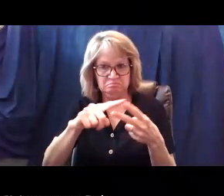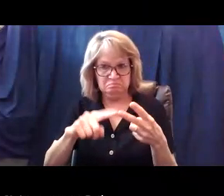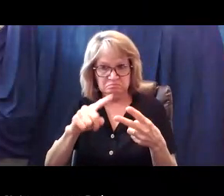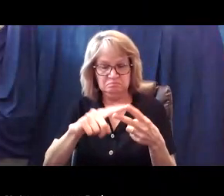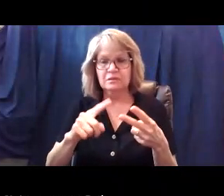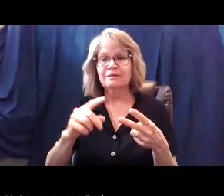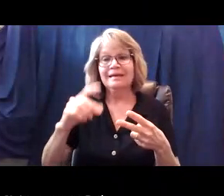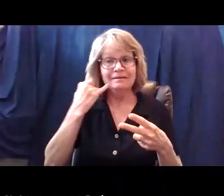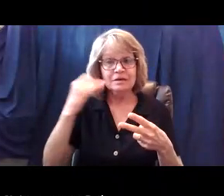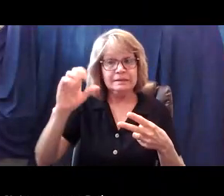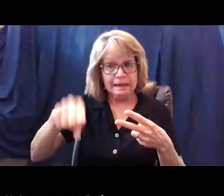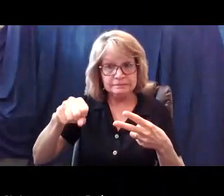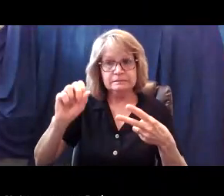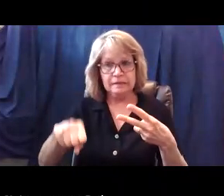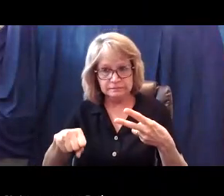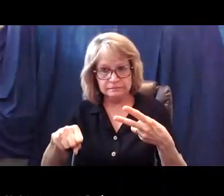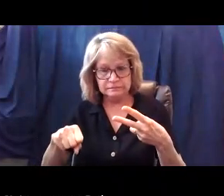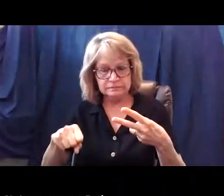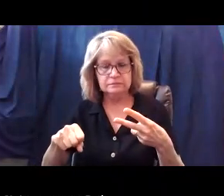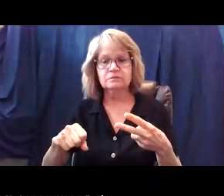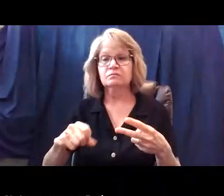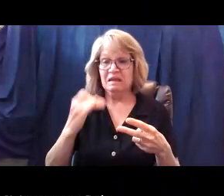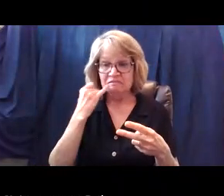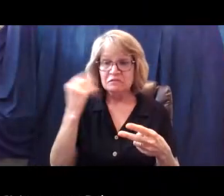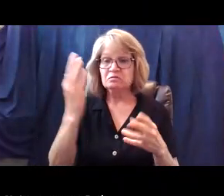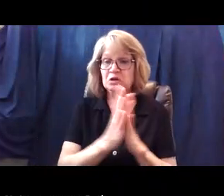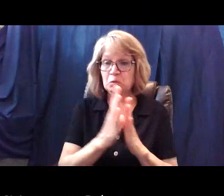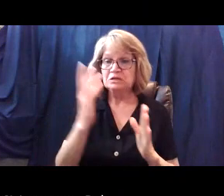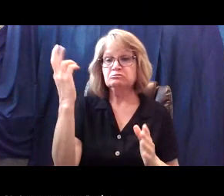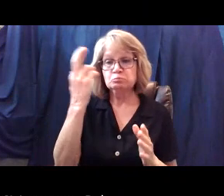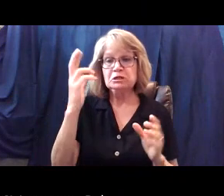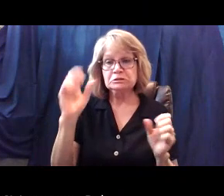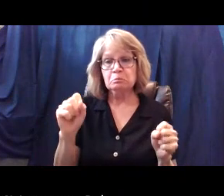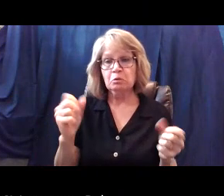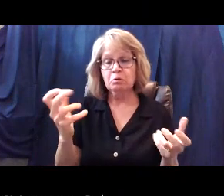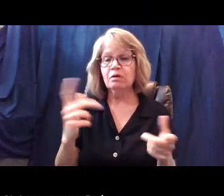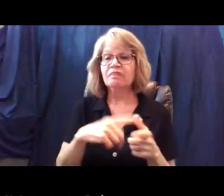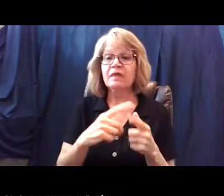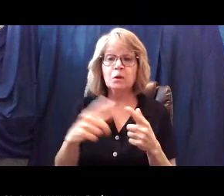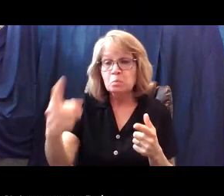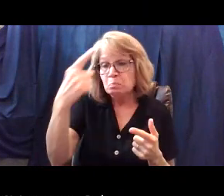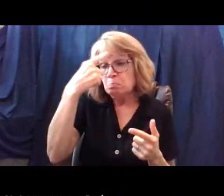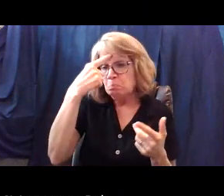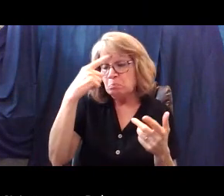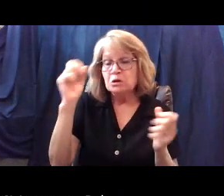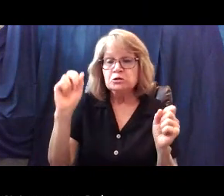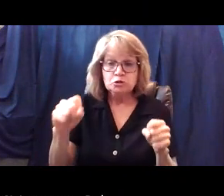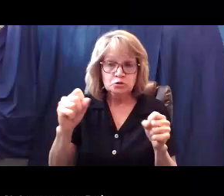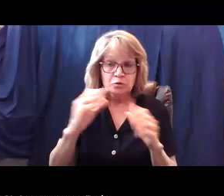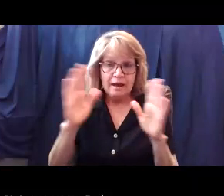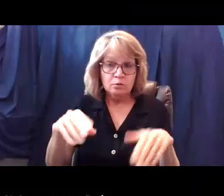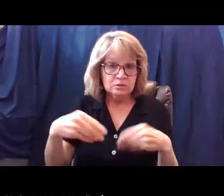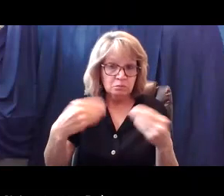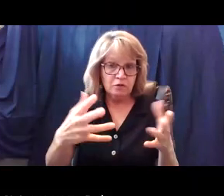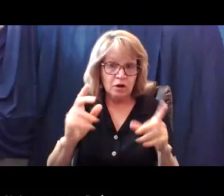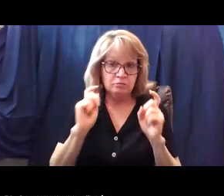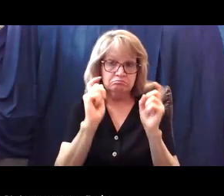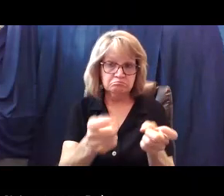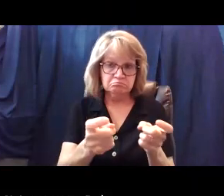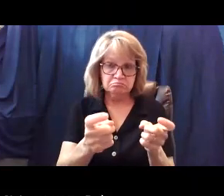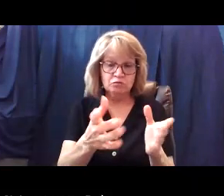yes, and if the request is reasonable, then what do you think? Should the housing provider grant